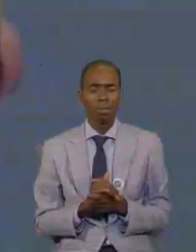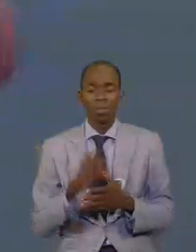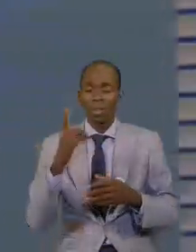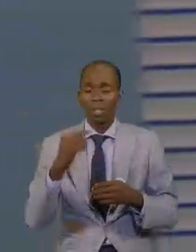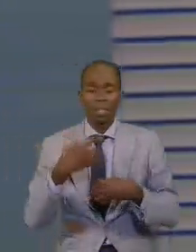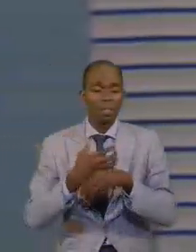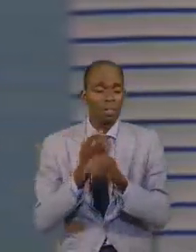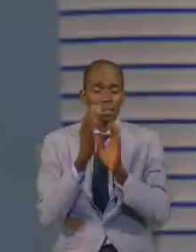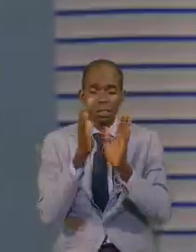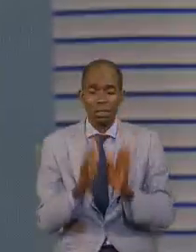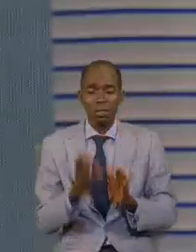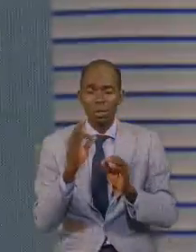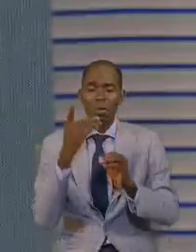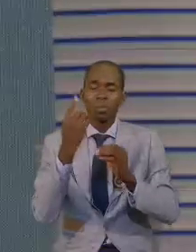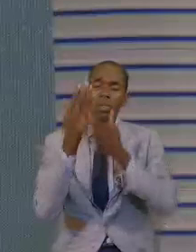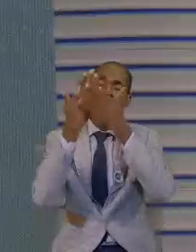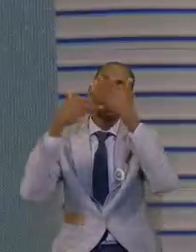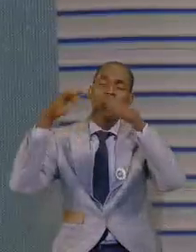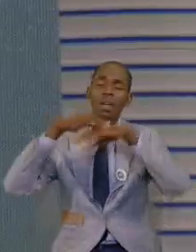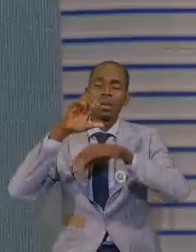the heavens and the earth,